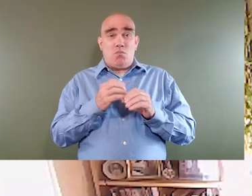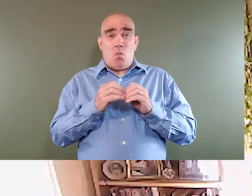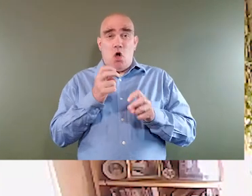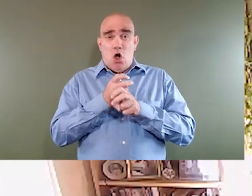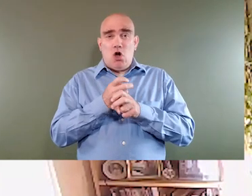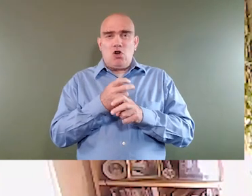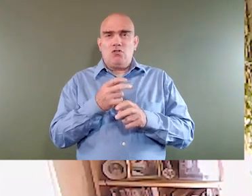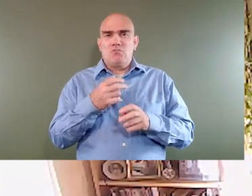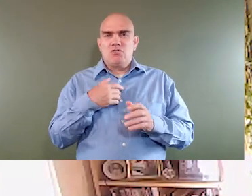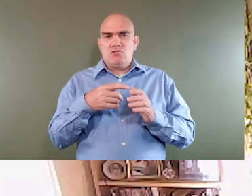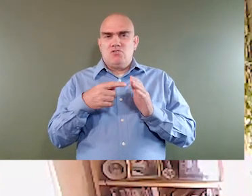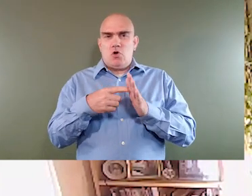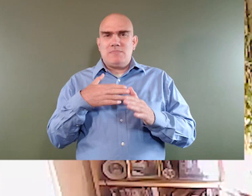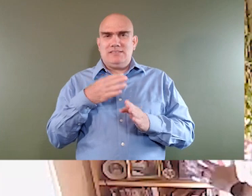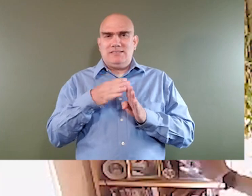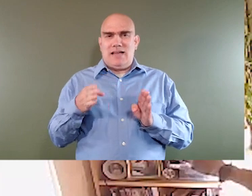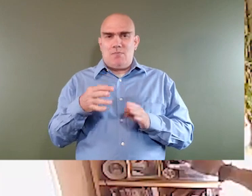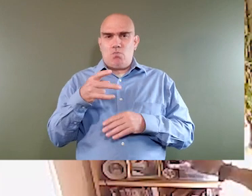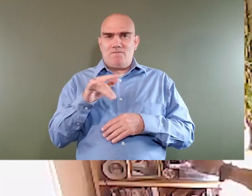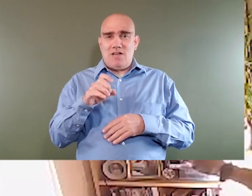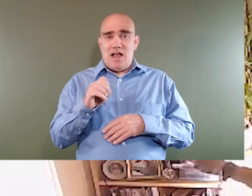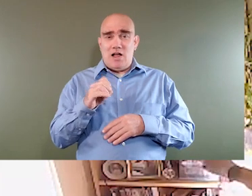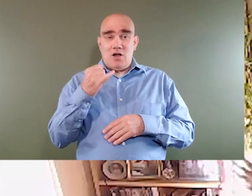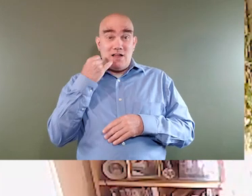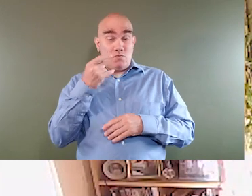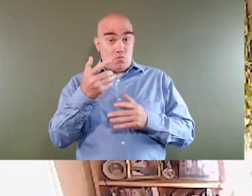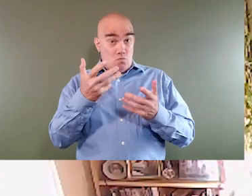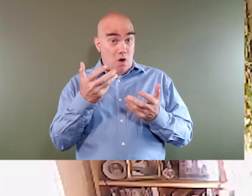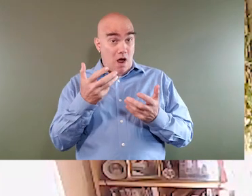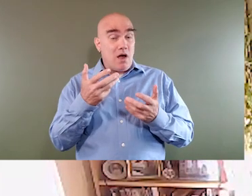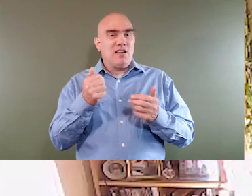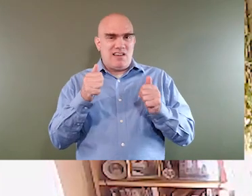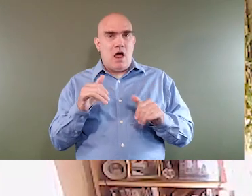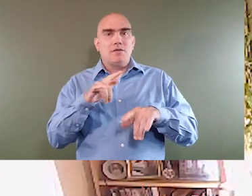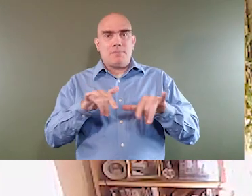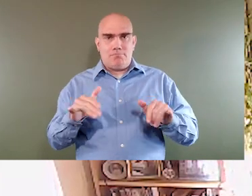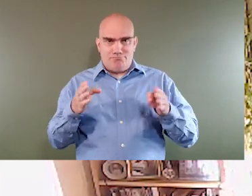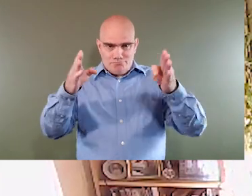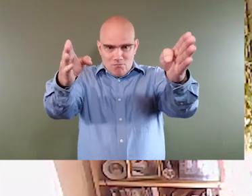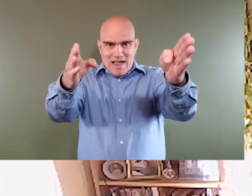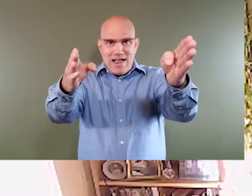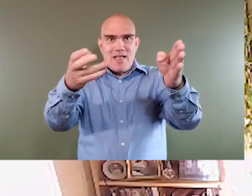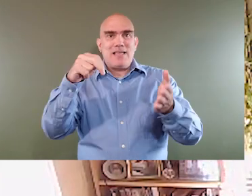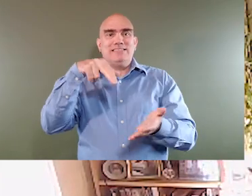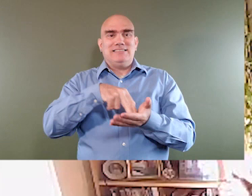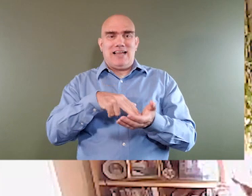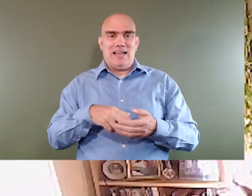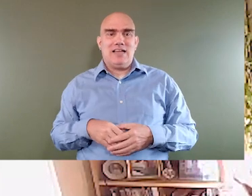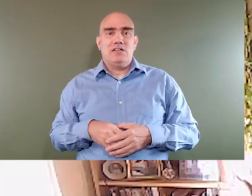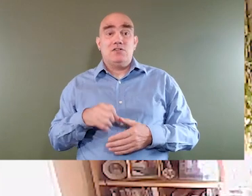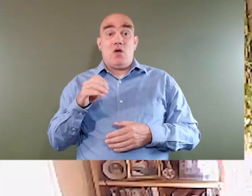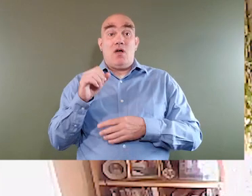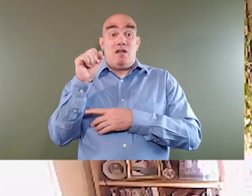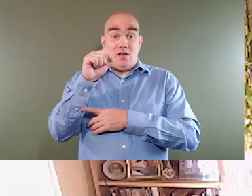side profile. If you want to make it harder, you can extend the arms overhead and then stand. Extend